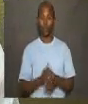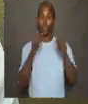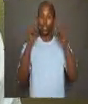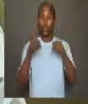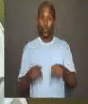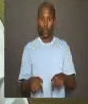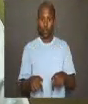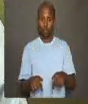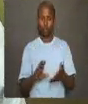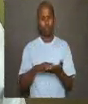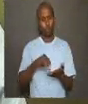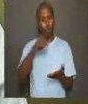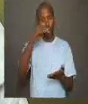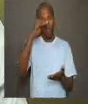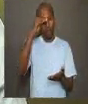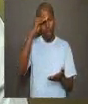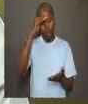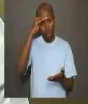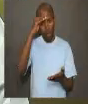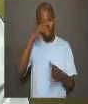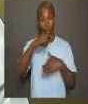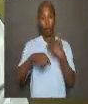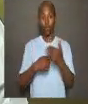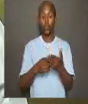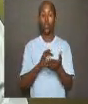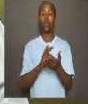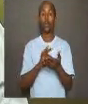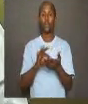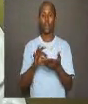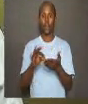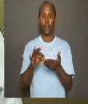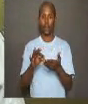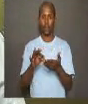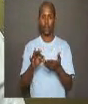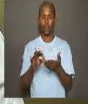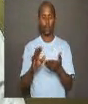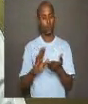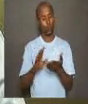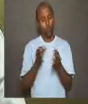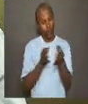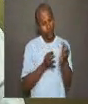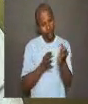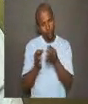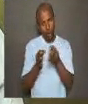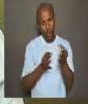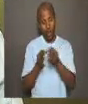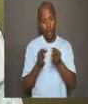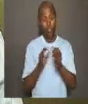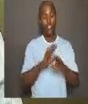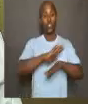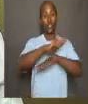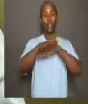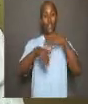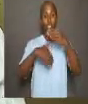Today, we have learned about quantifiers. We have defined the